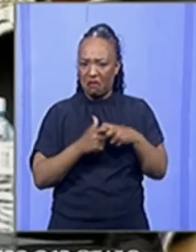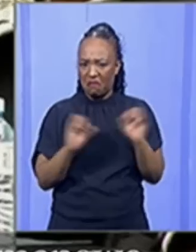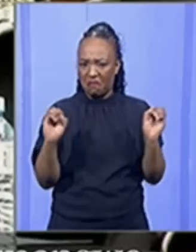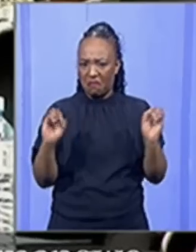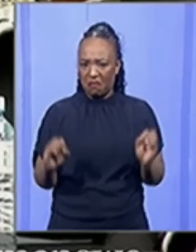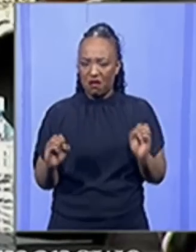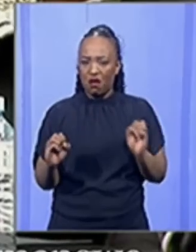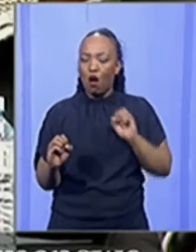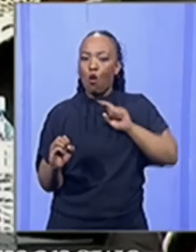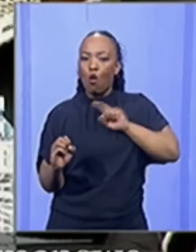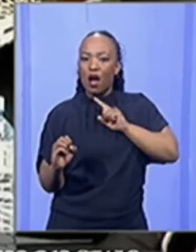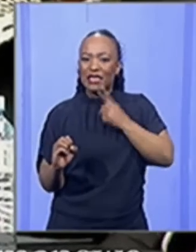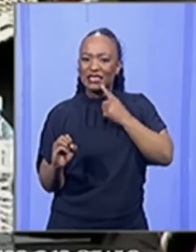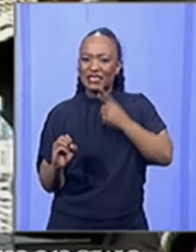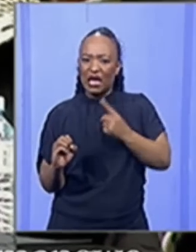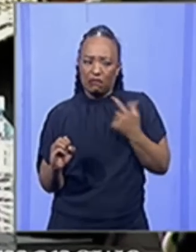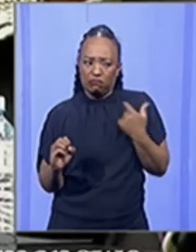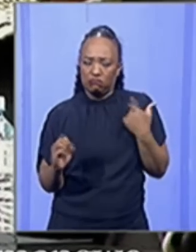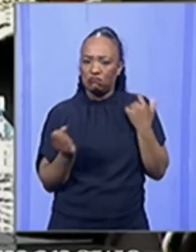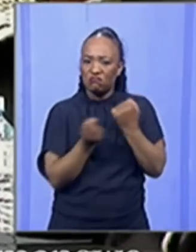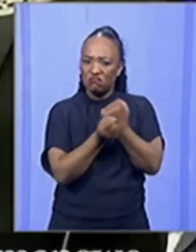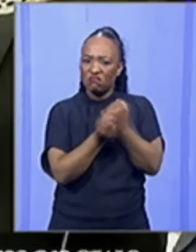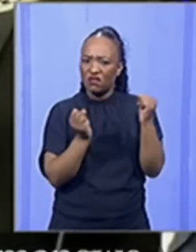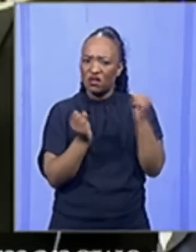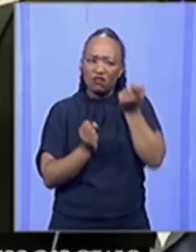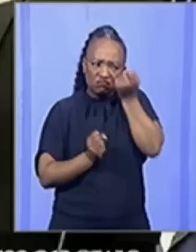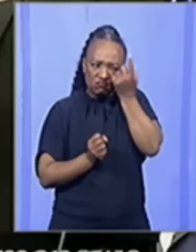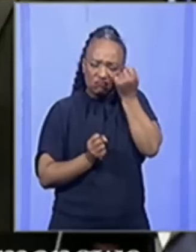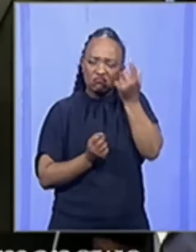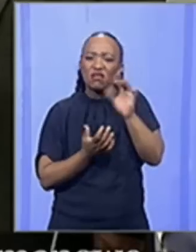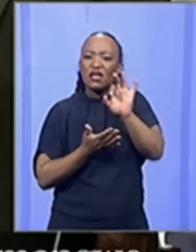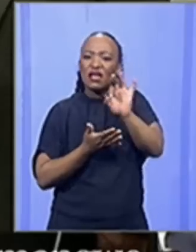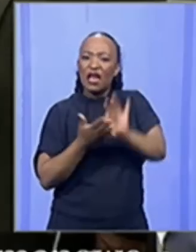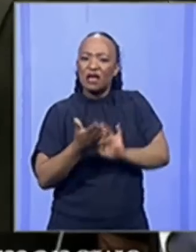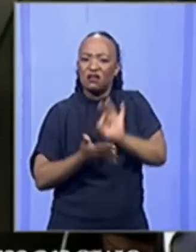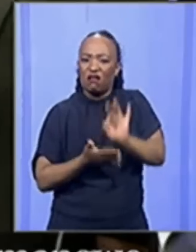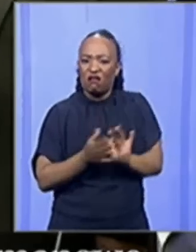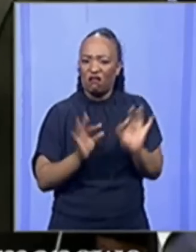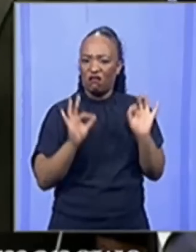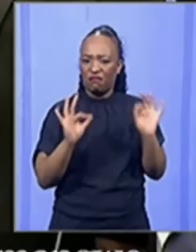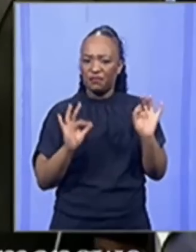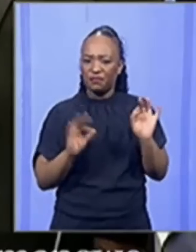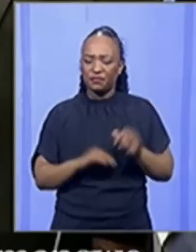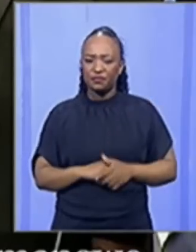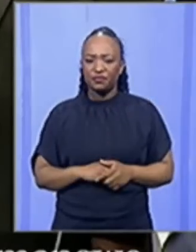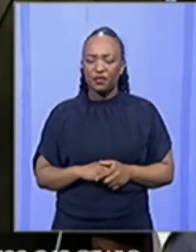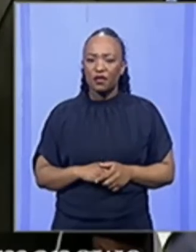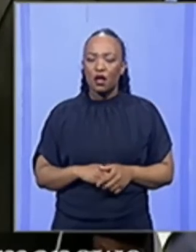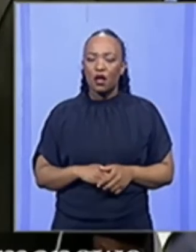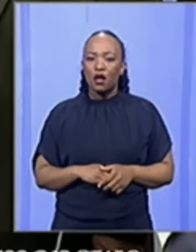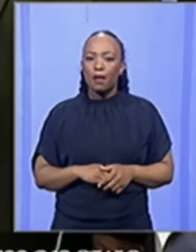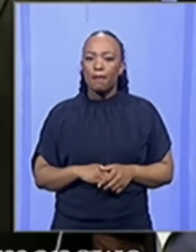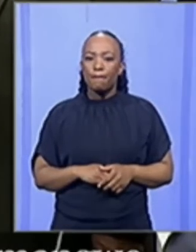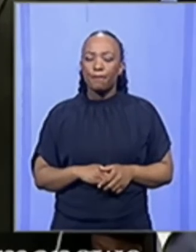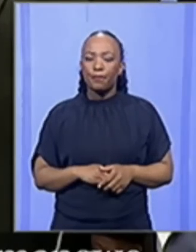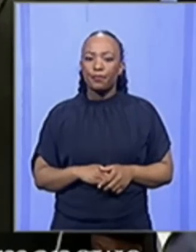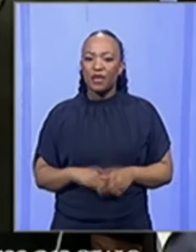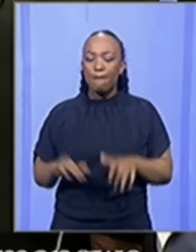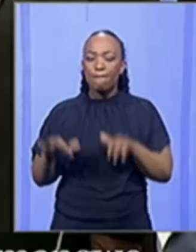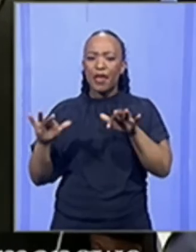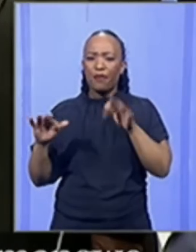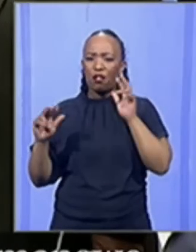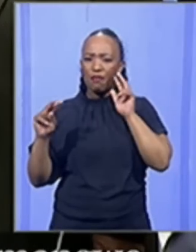tse di beleseditsweng di tlhaloganya kgato eno sentle. There mustn't be a misconception that we are not stable or